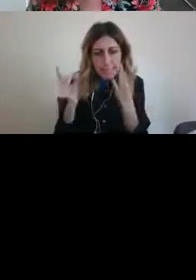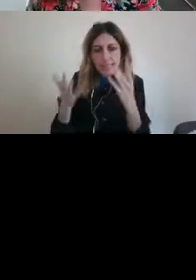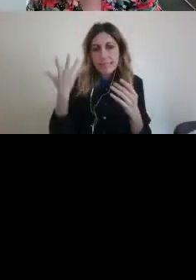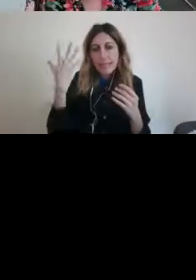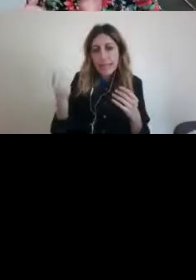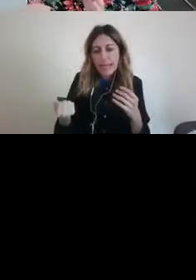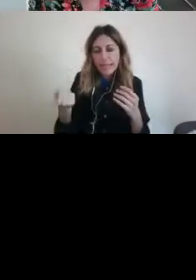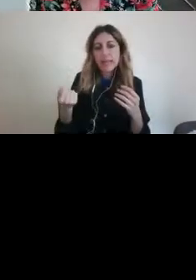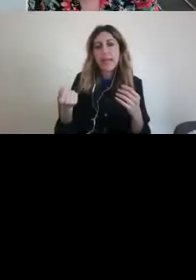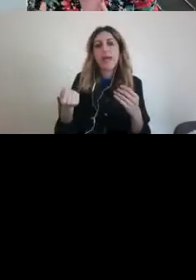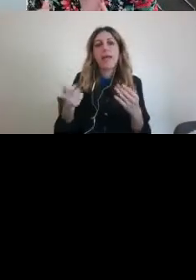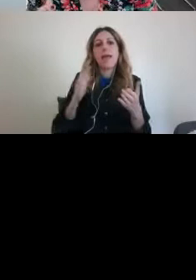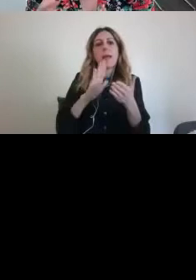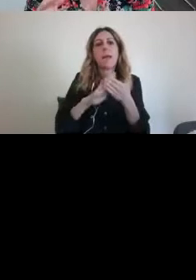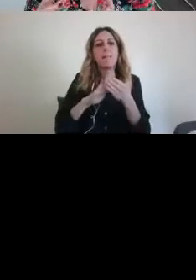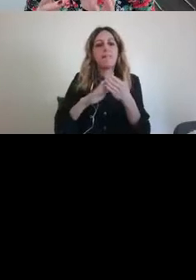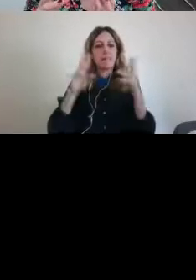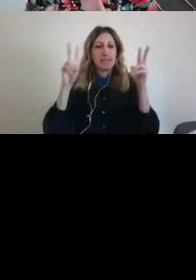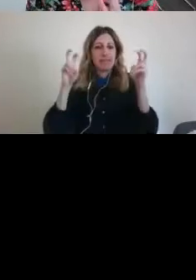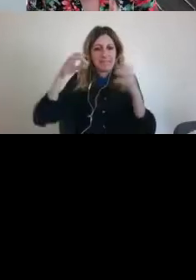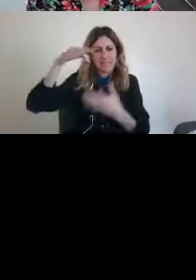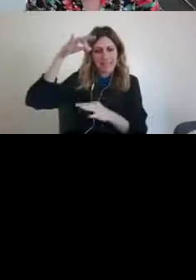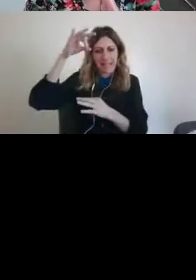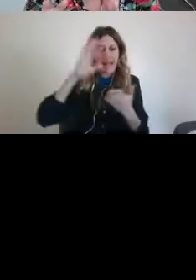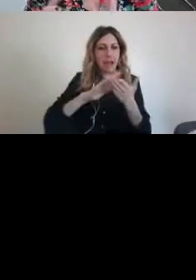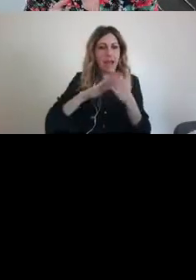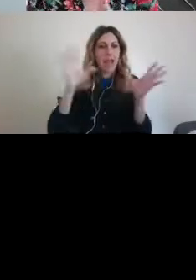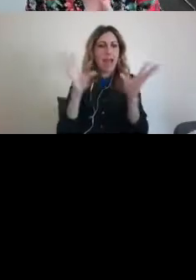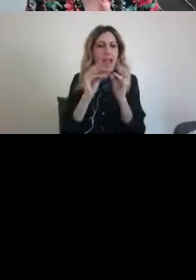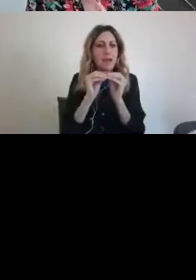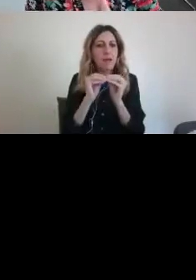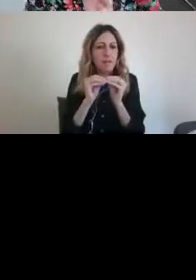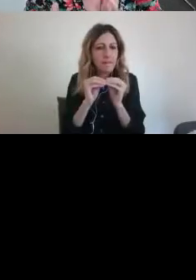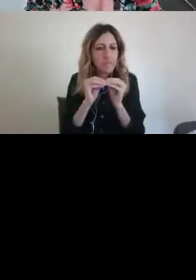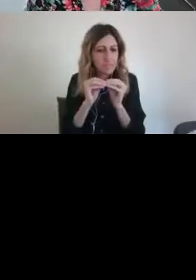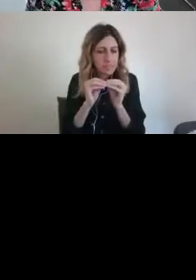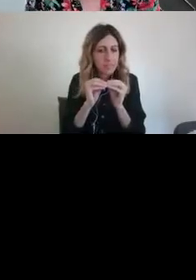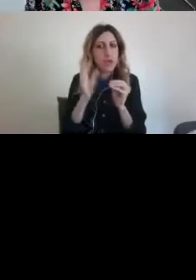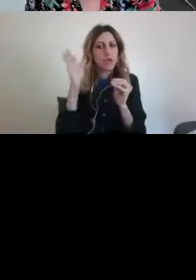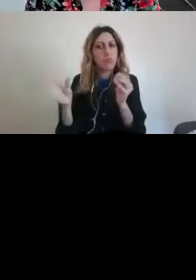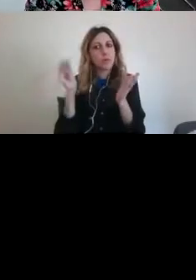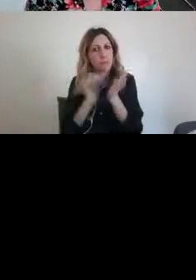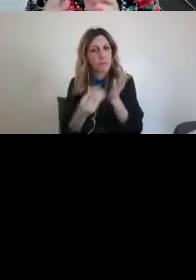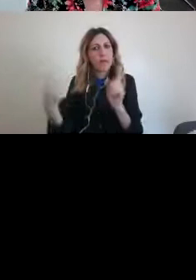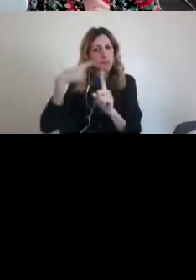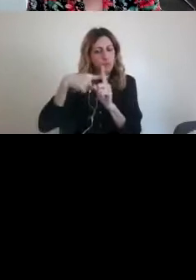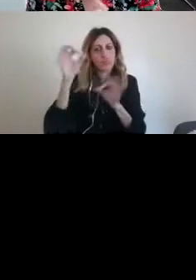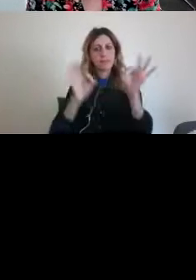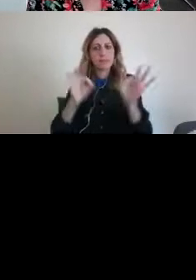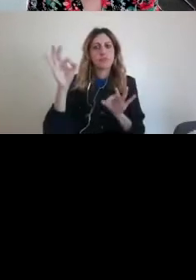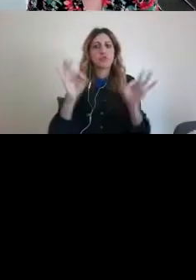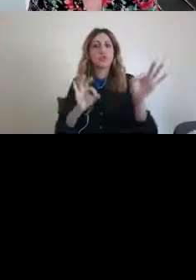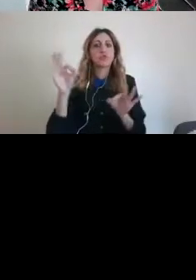on a contact page, and then we'll make sure, the plugin will make sure that the right